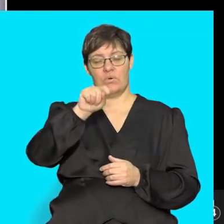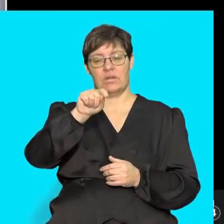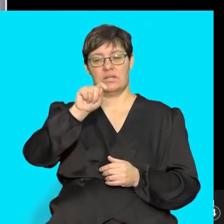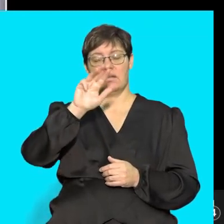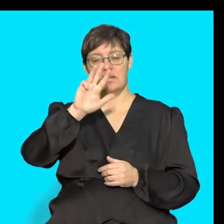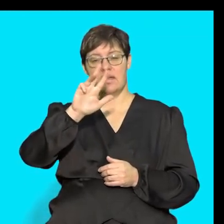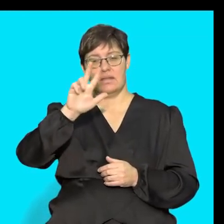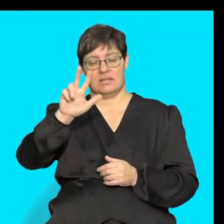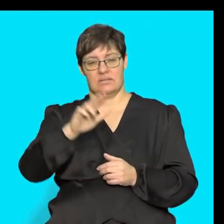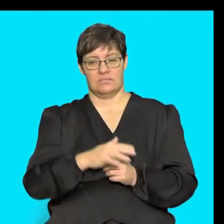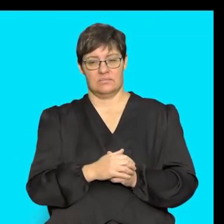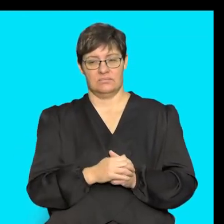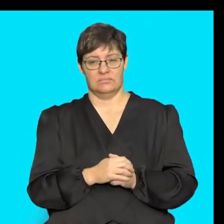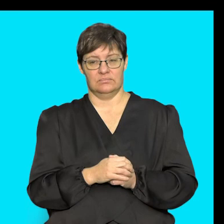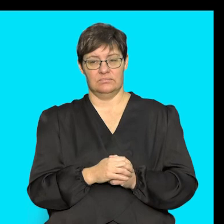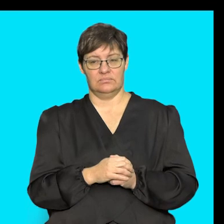70. We